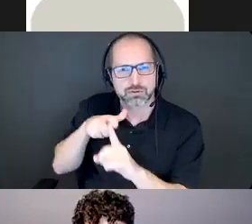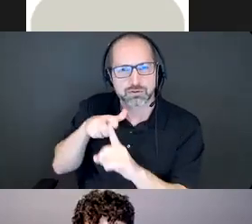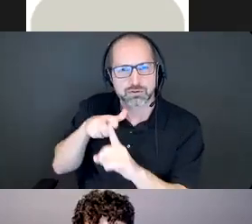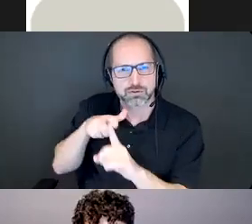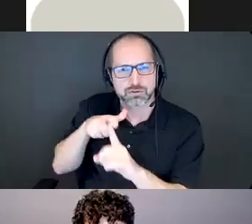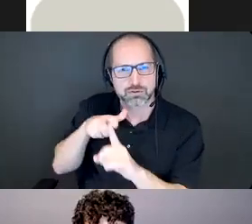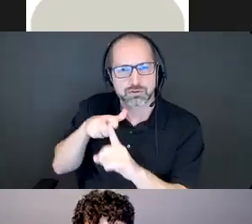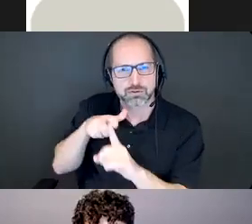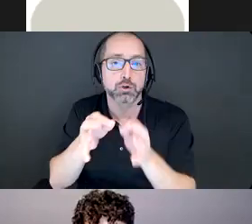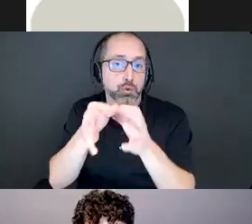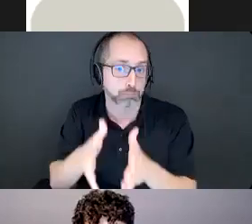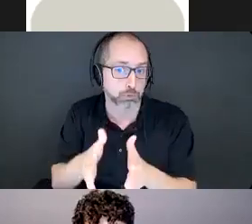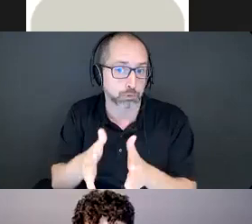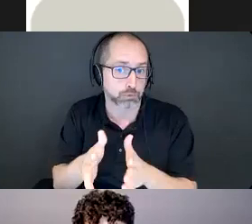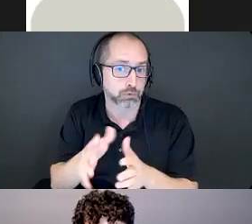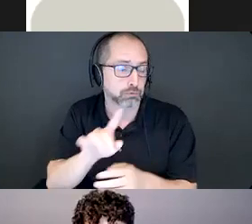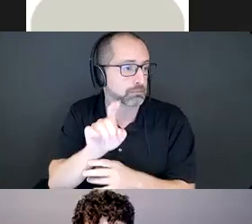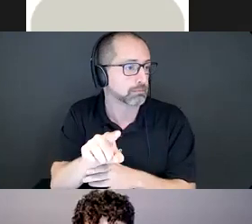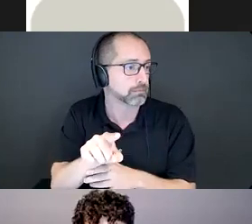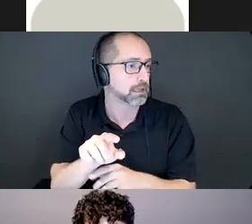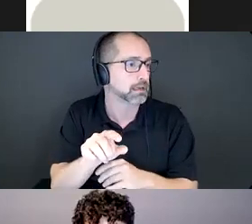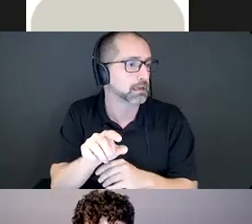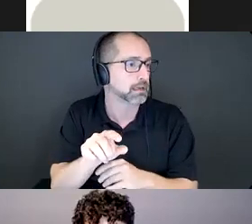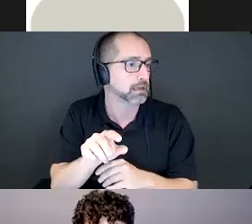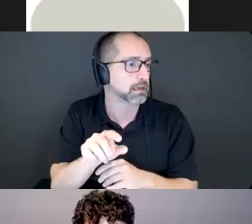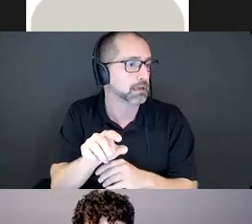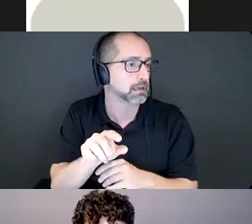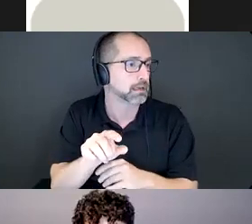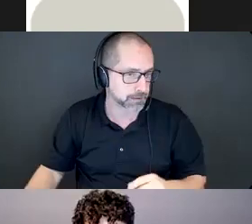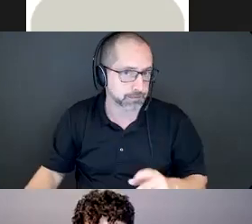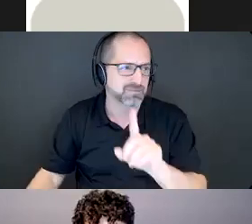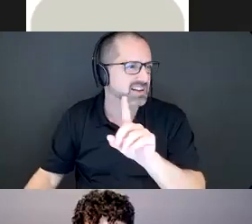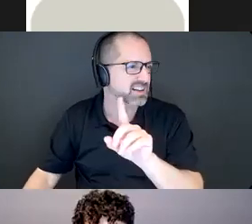of is it okay for you with interpreting?